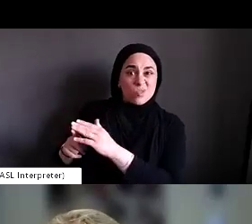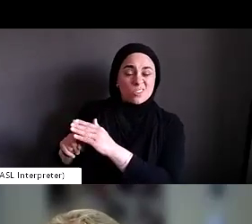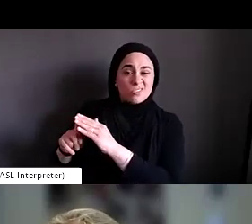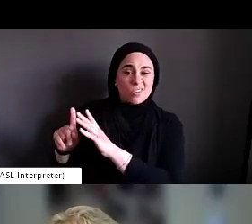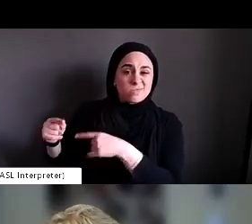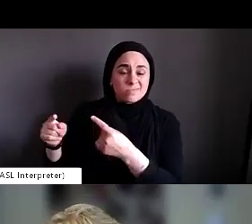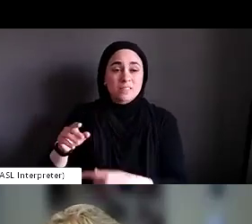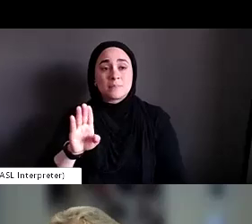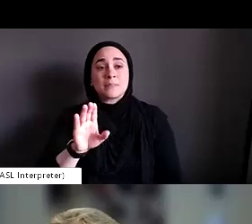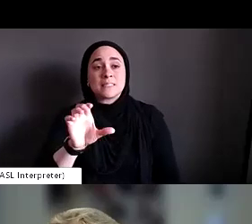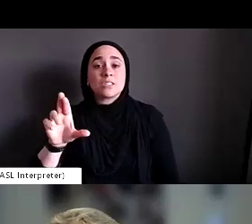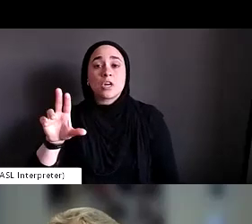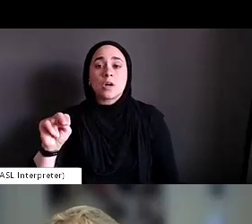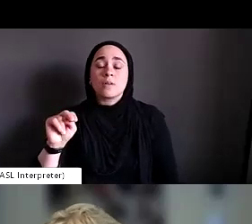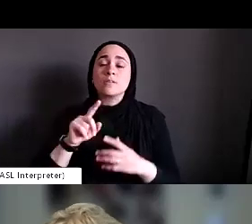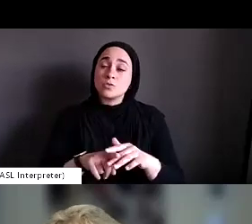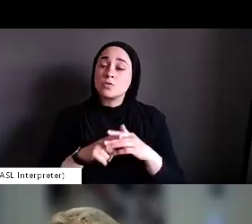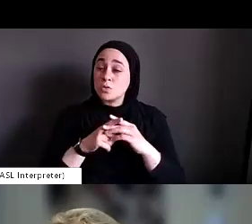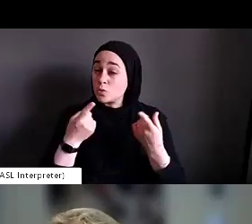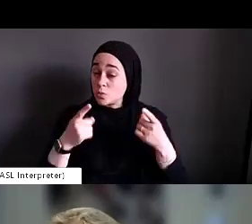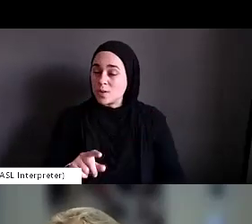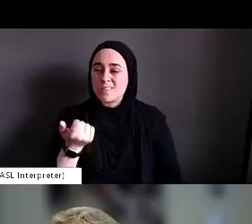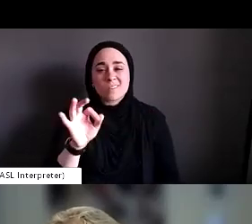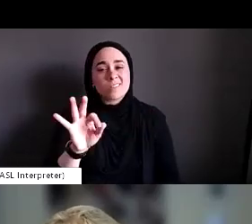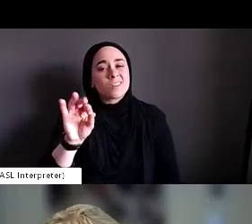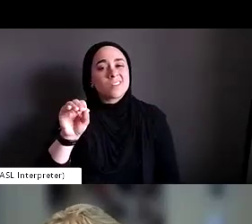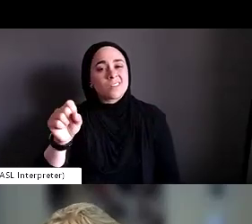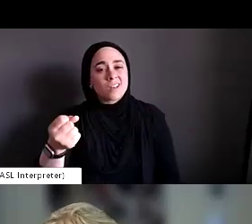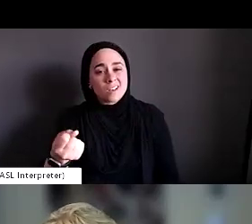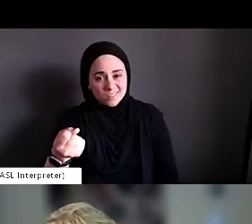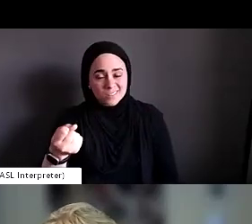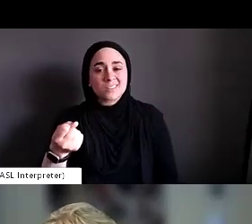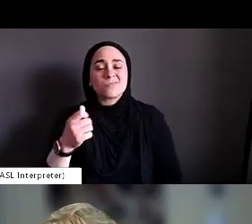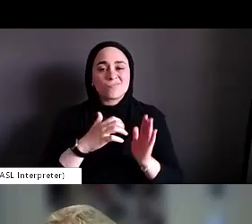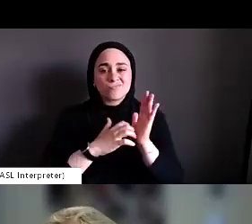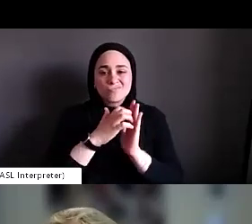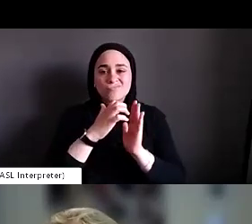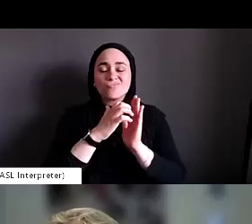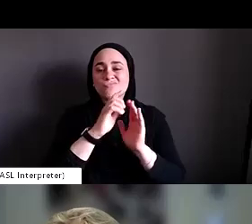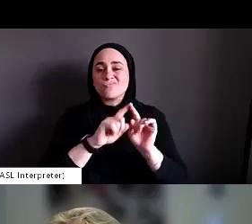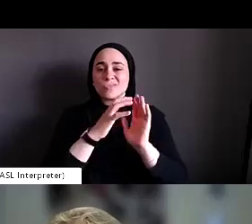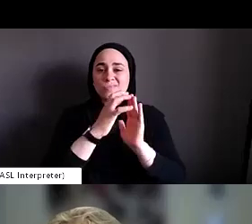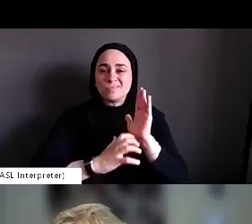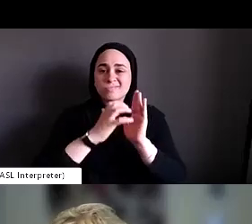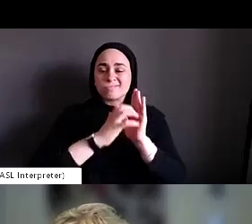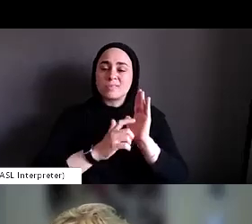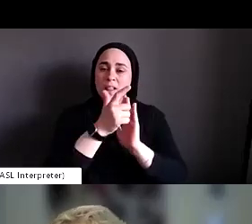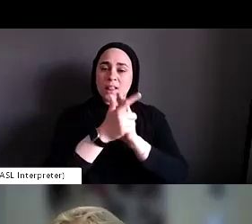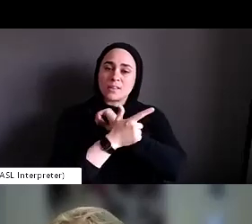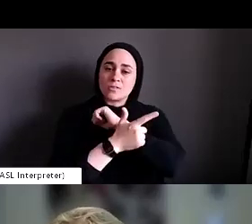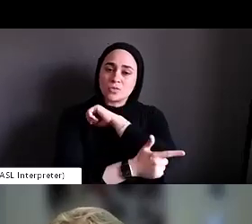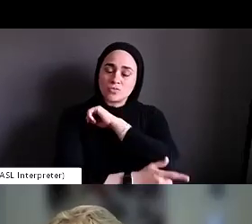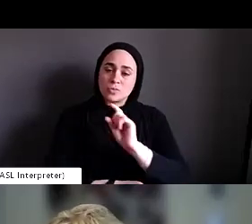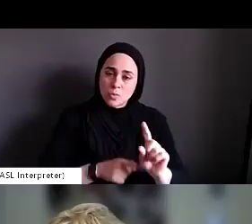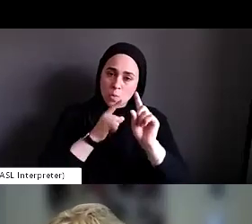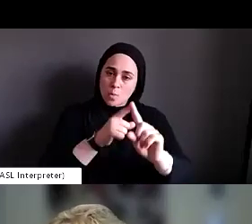BCCRN started taking shape early in the 1990s with the drafting of legislation aimed at protecting vulnerable adults